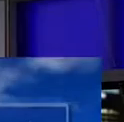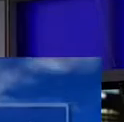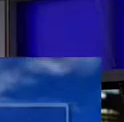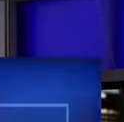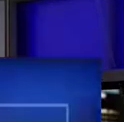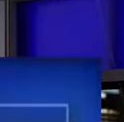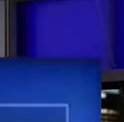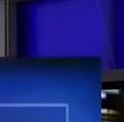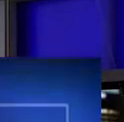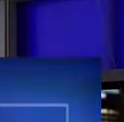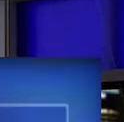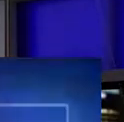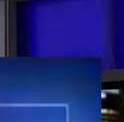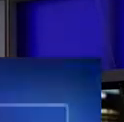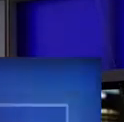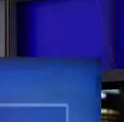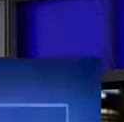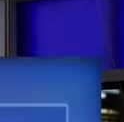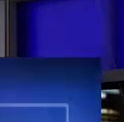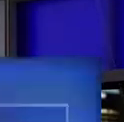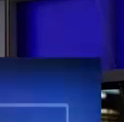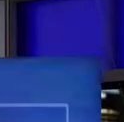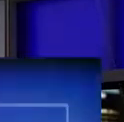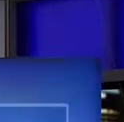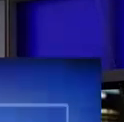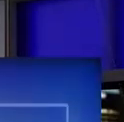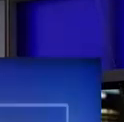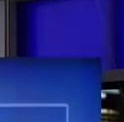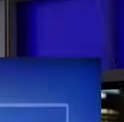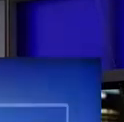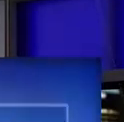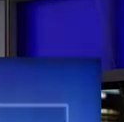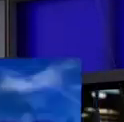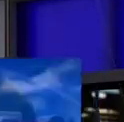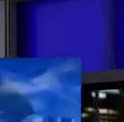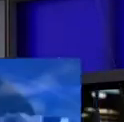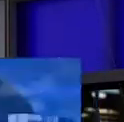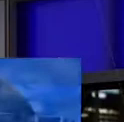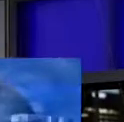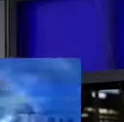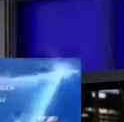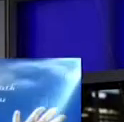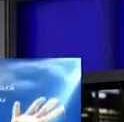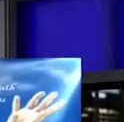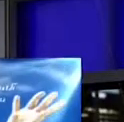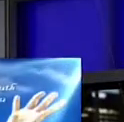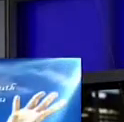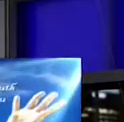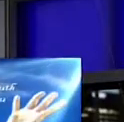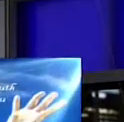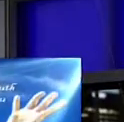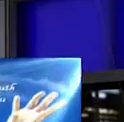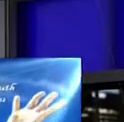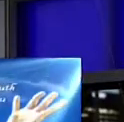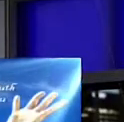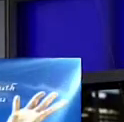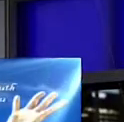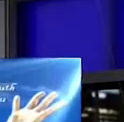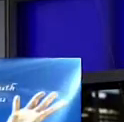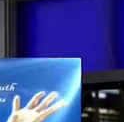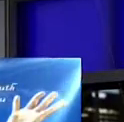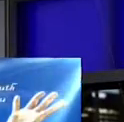yi, hwe ifidi na se, na bes na wo no twere. Na wo ko hwe mu se saha na ti a, afi de kosora frɛ. Adwin